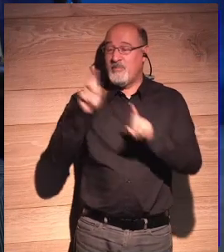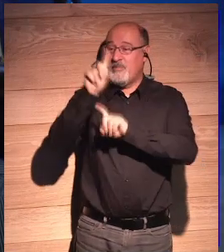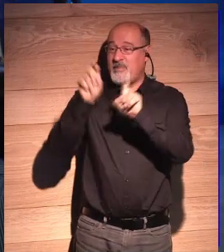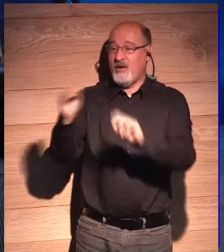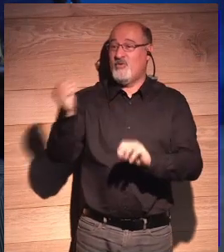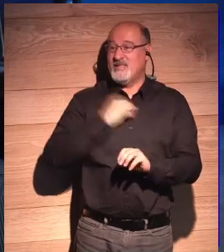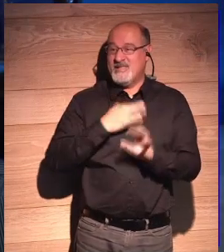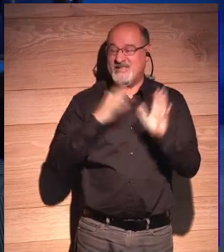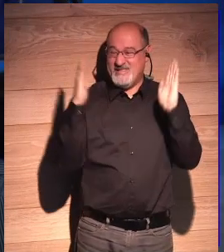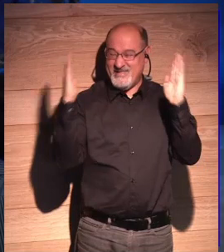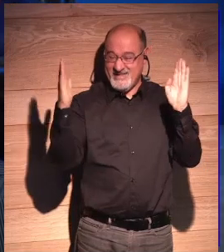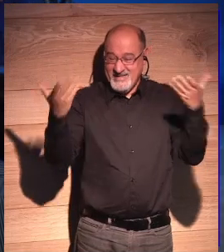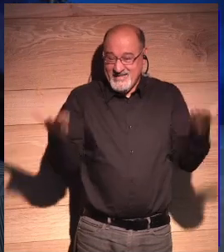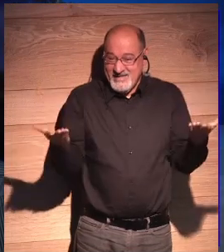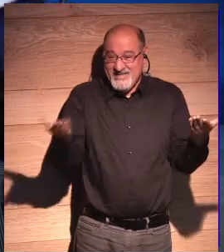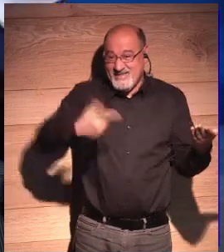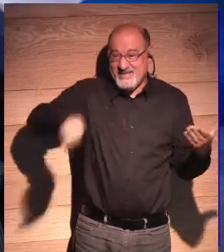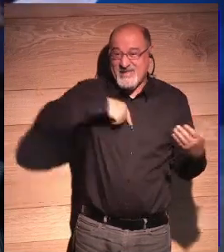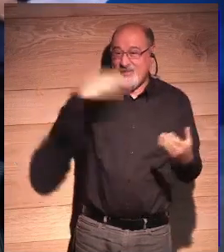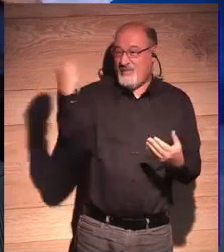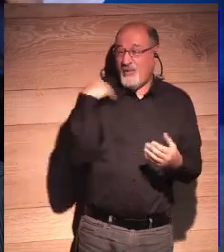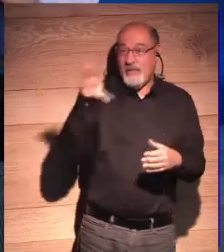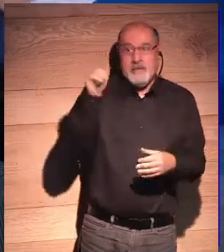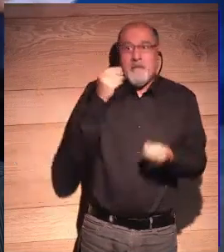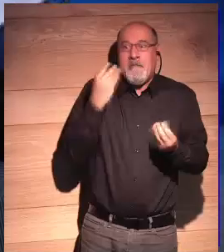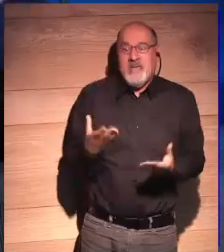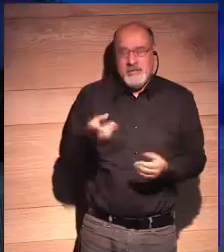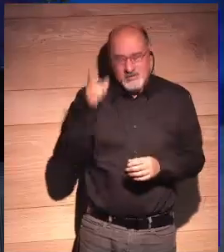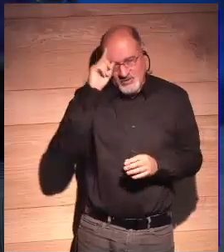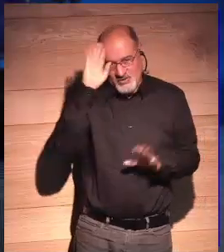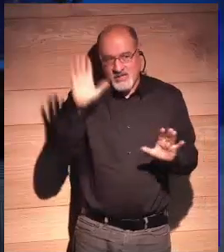No sé si I mean that with no disrespect.